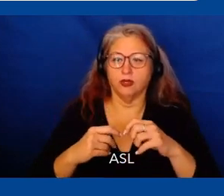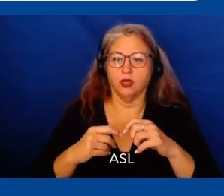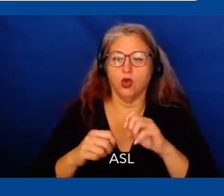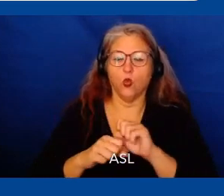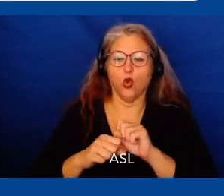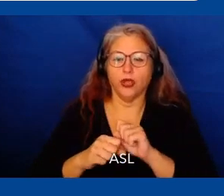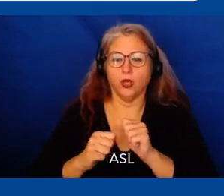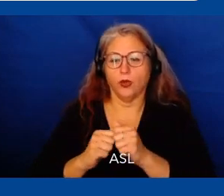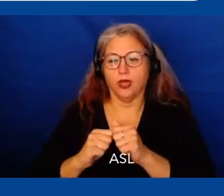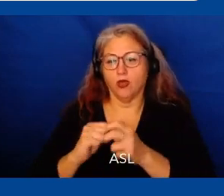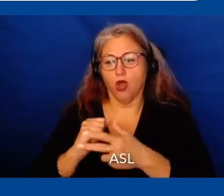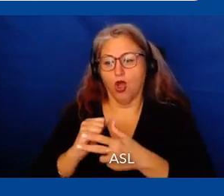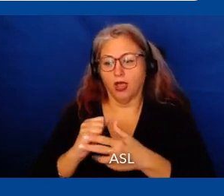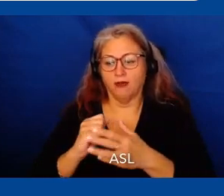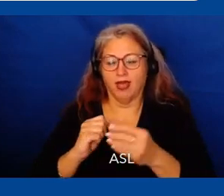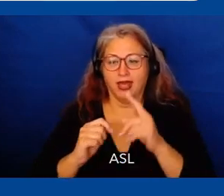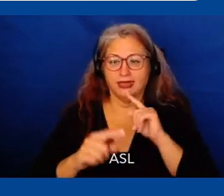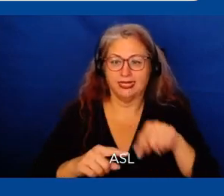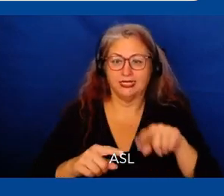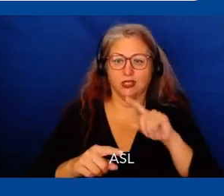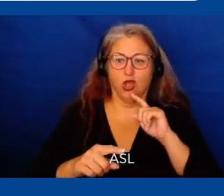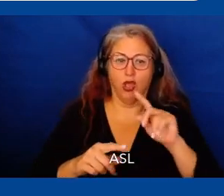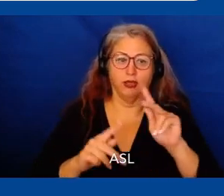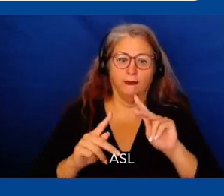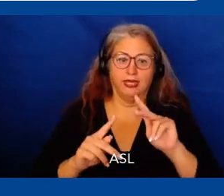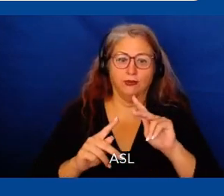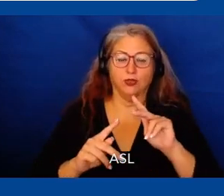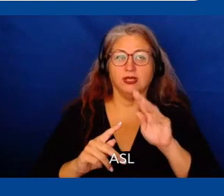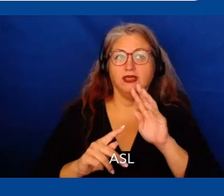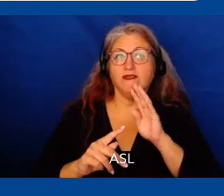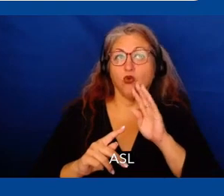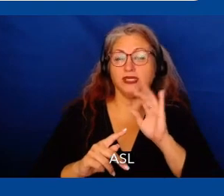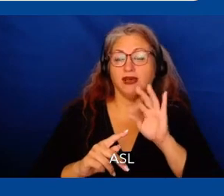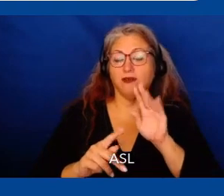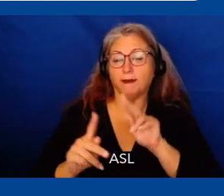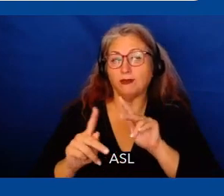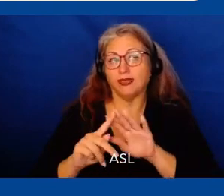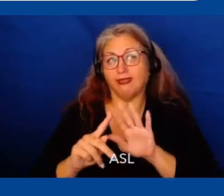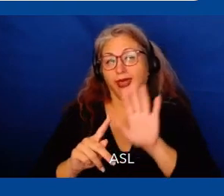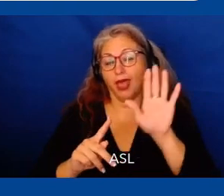through the archive and the fact that these are the voices of people's grandmothers and grandfathers.